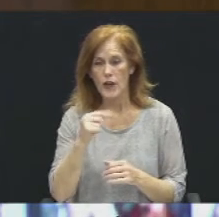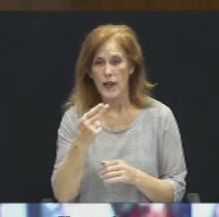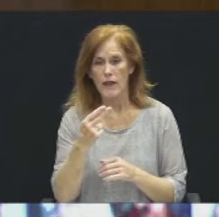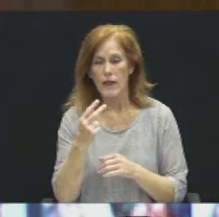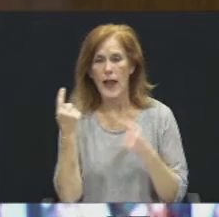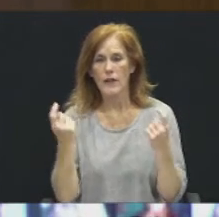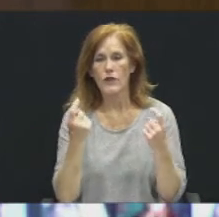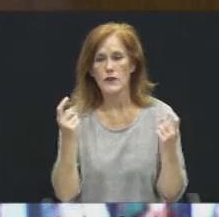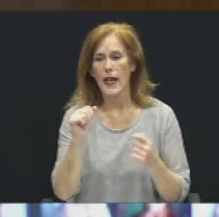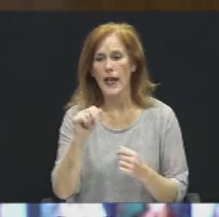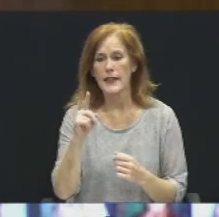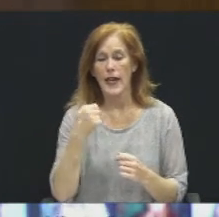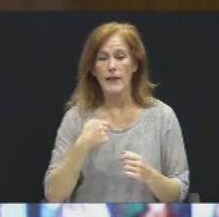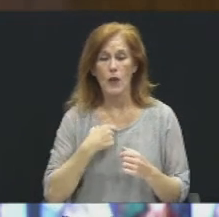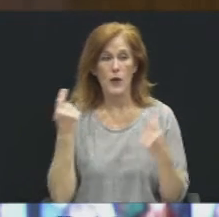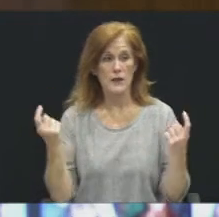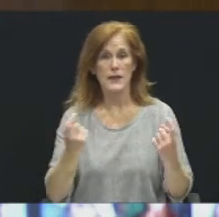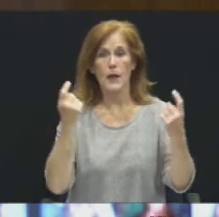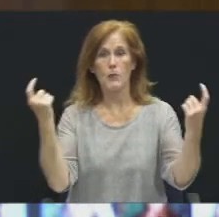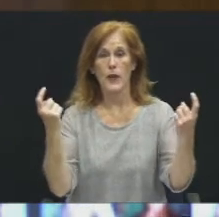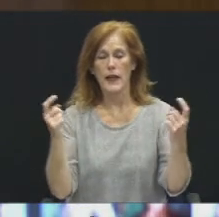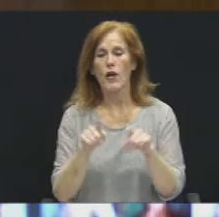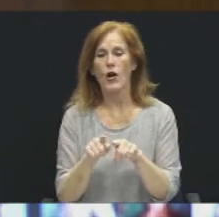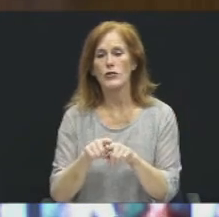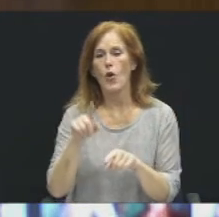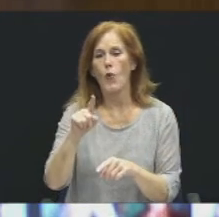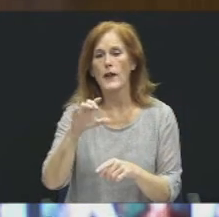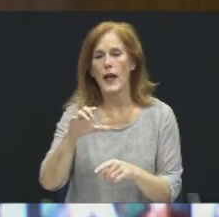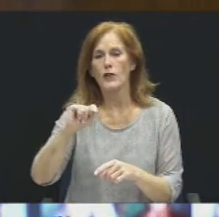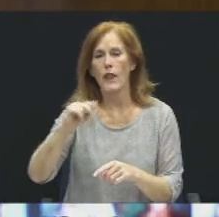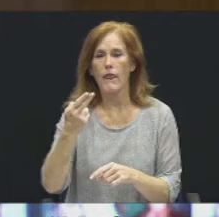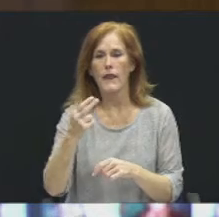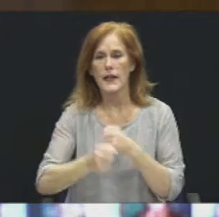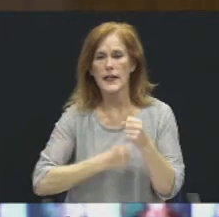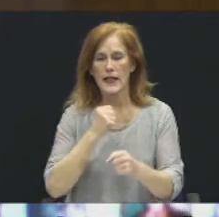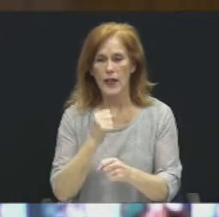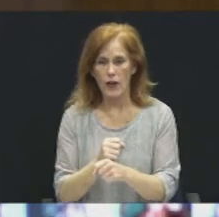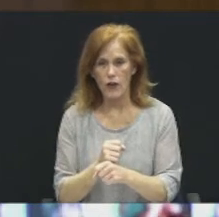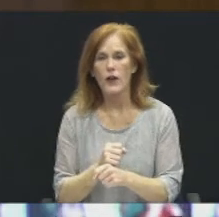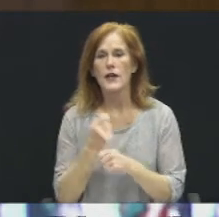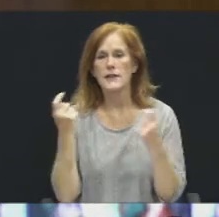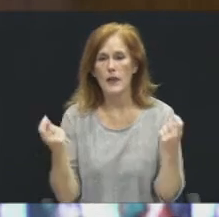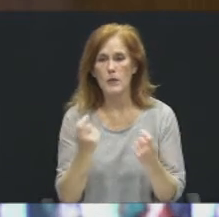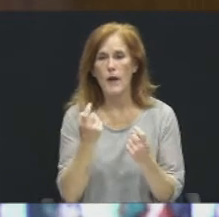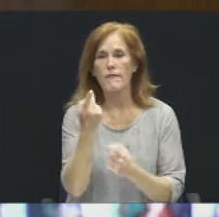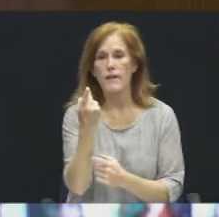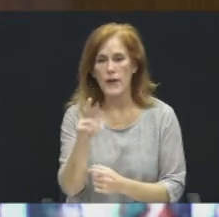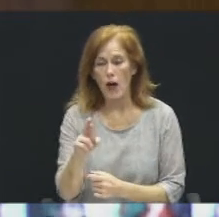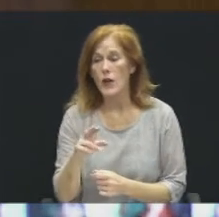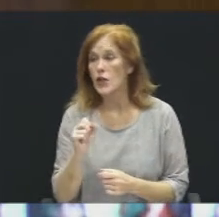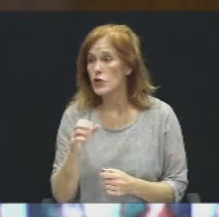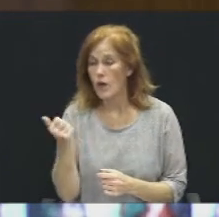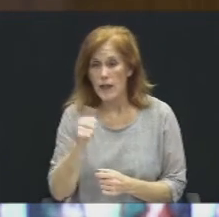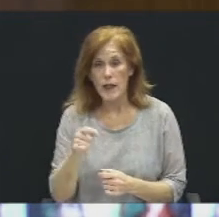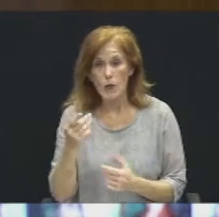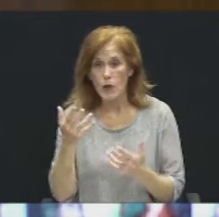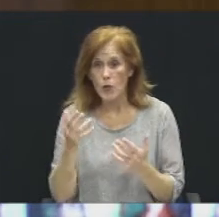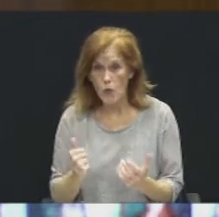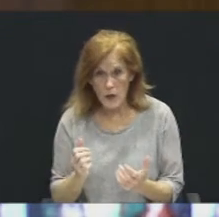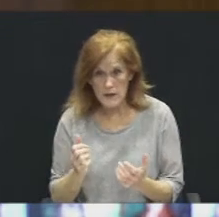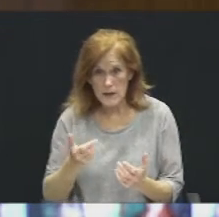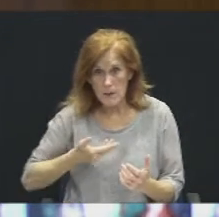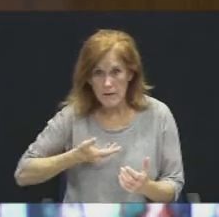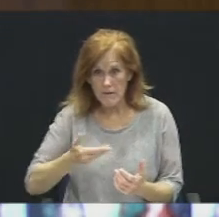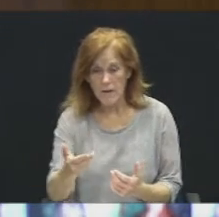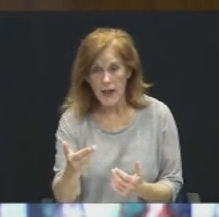ADA that we're celebrating, and it's also the 100th year anniversary of vocational rehabilitation. So if anyone would like to be